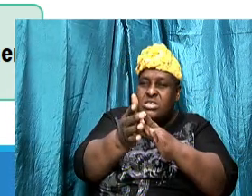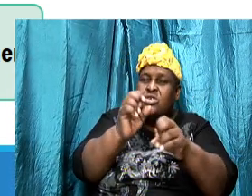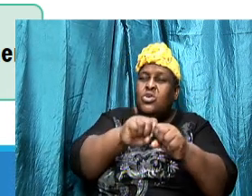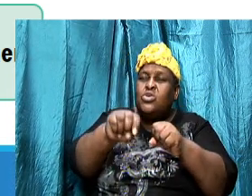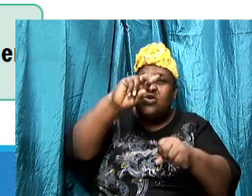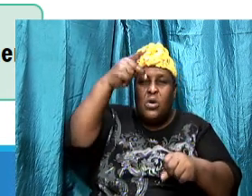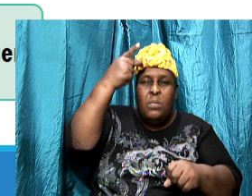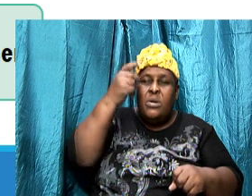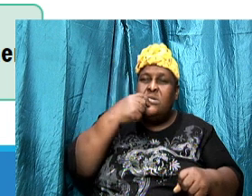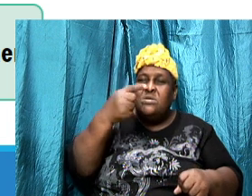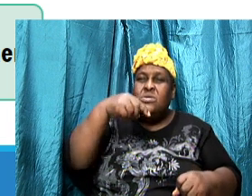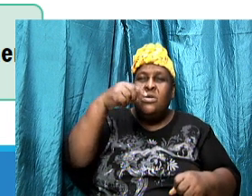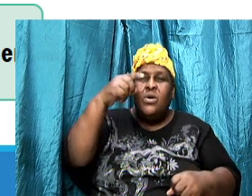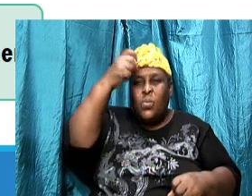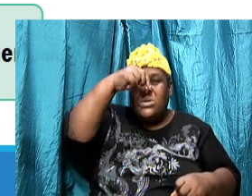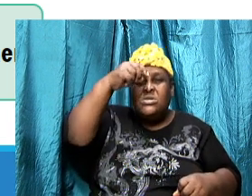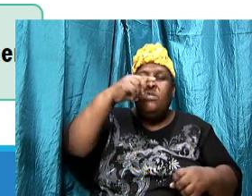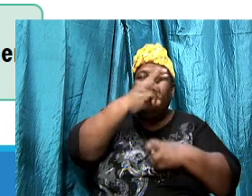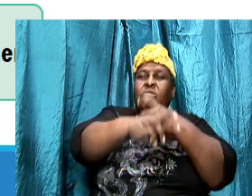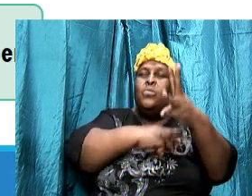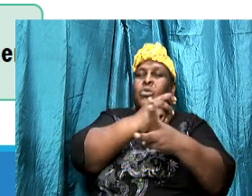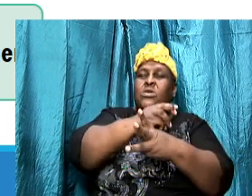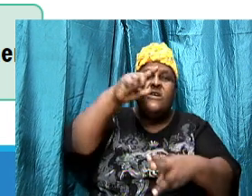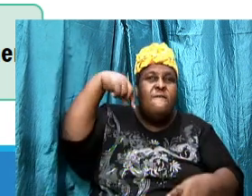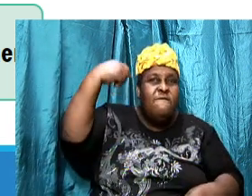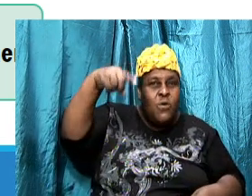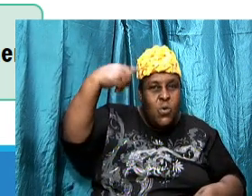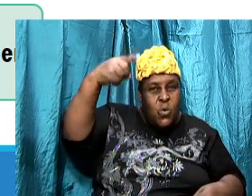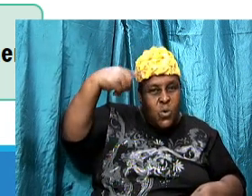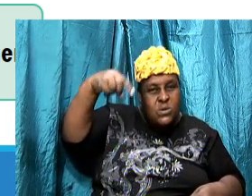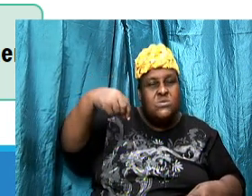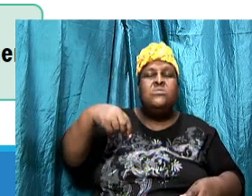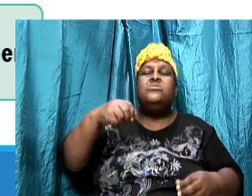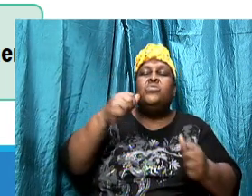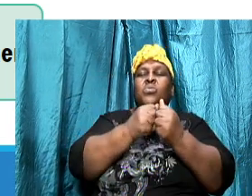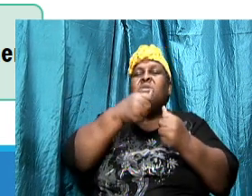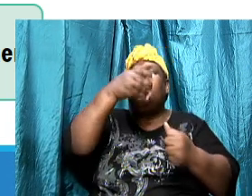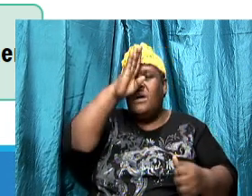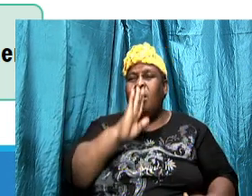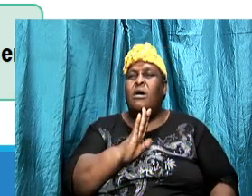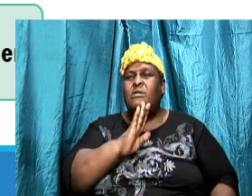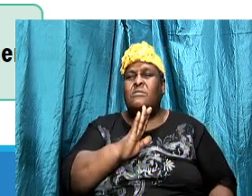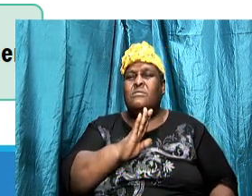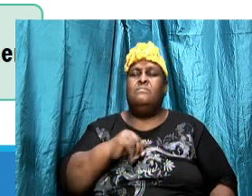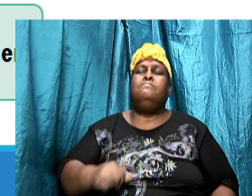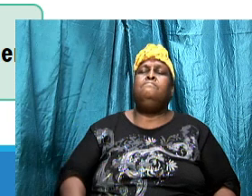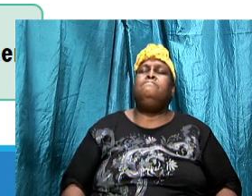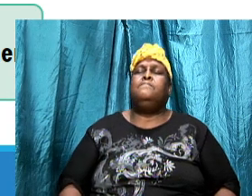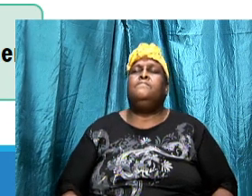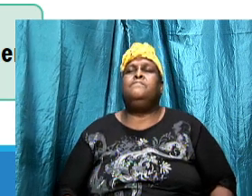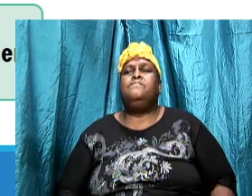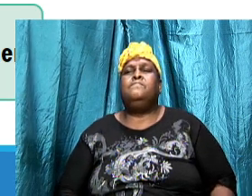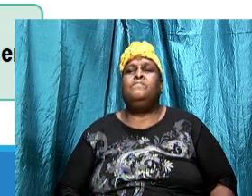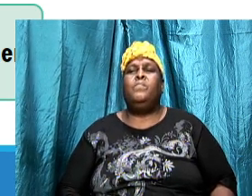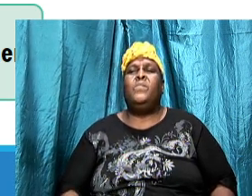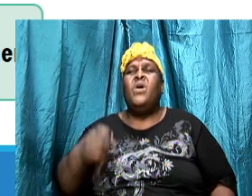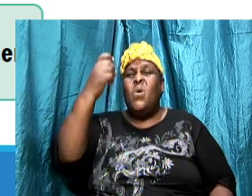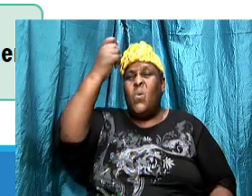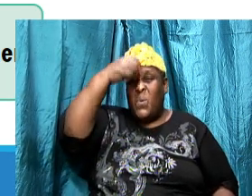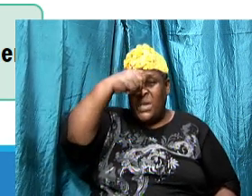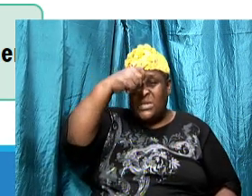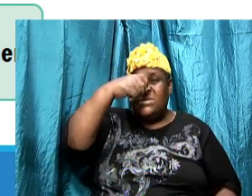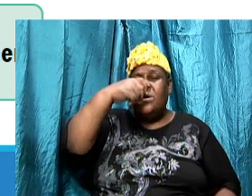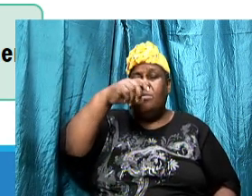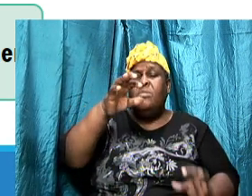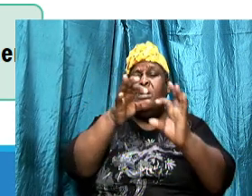with God. You know, and that is something that we need to look at. The wisdom of